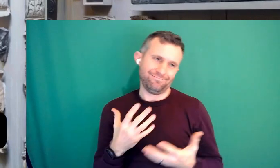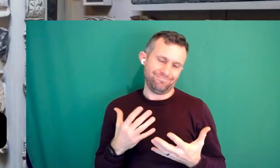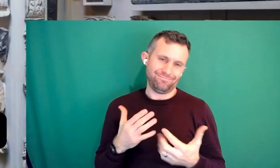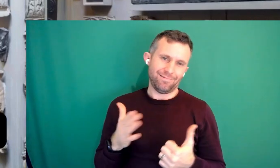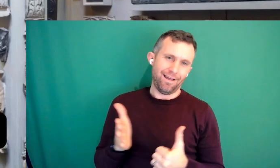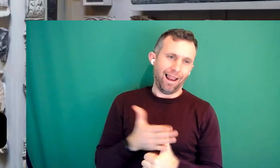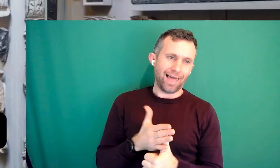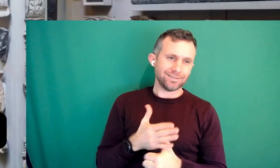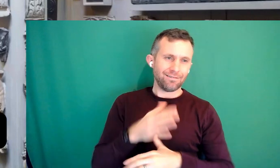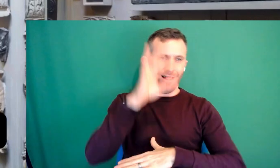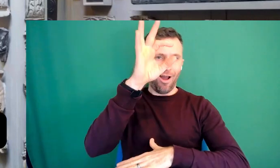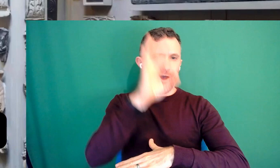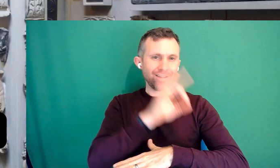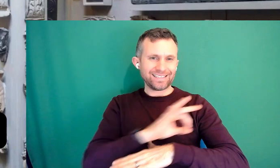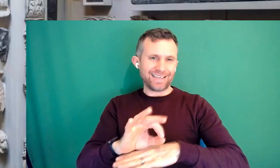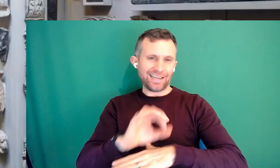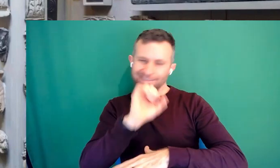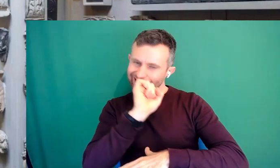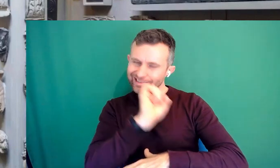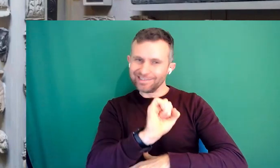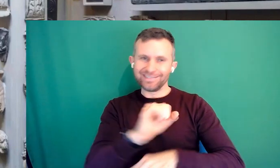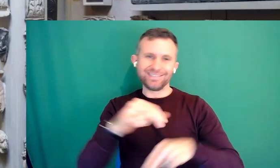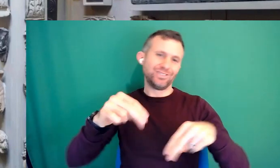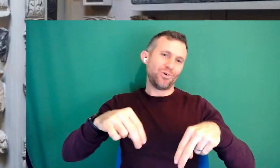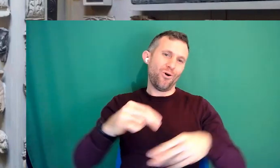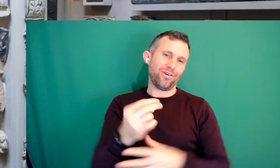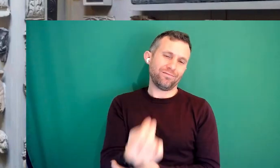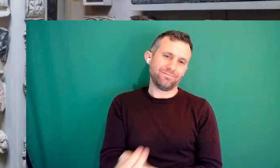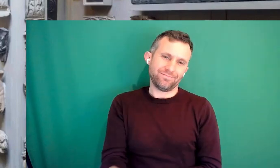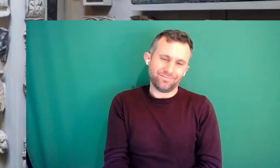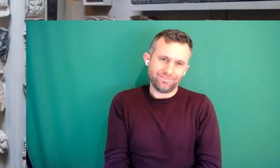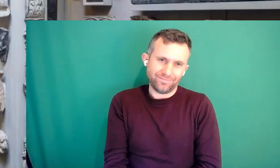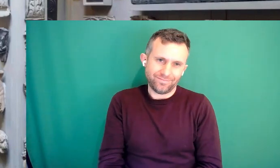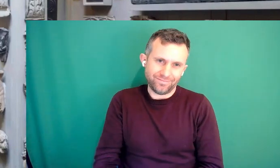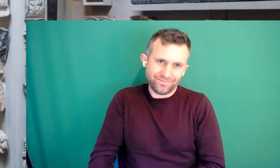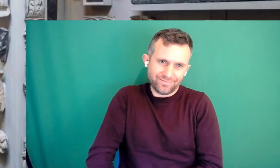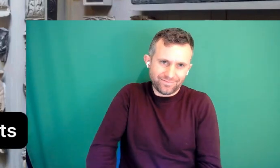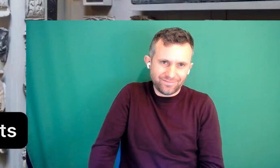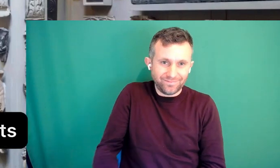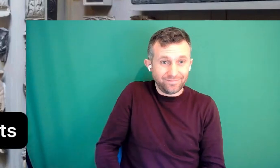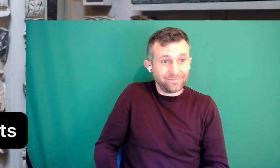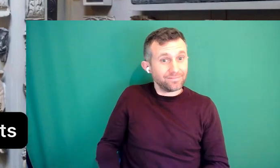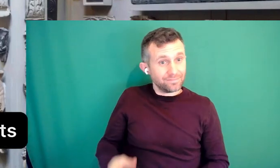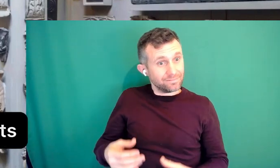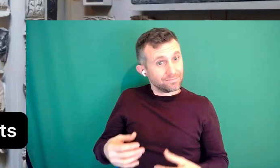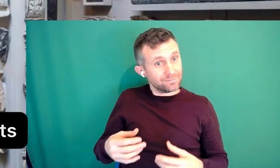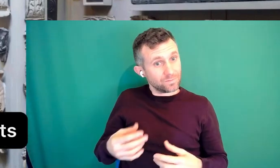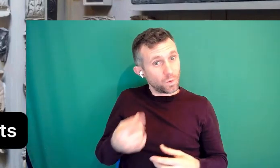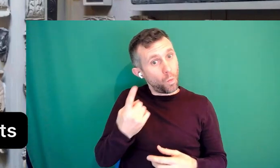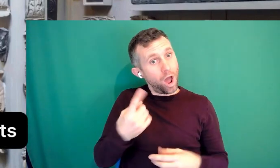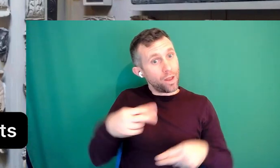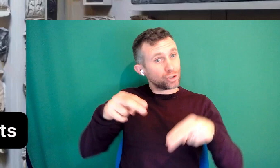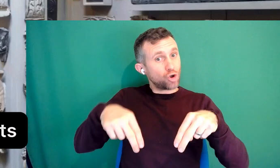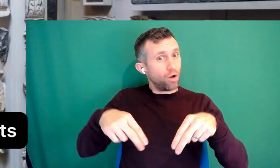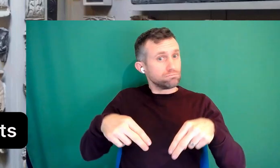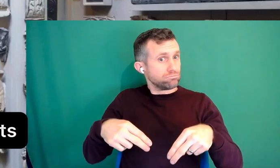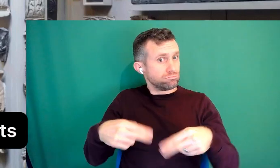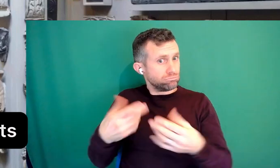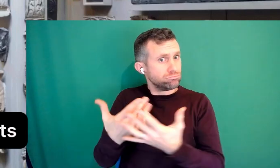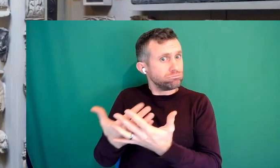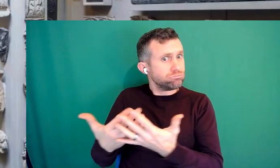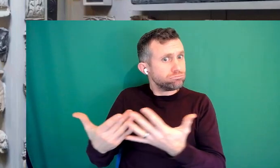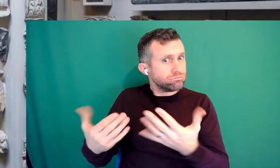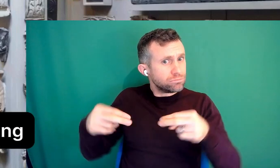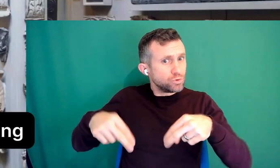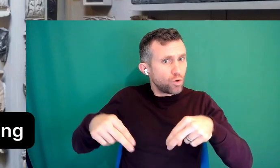is illuminated by an array of yellow and orange skylights, bringing warmth to the abundant display of